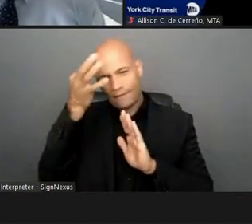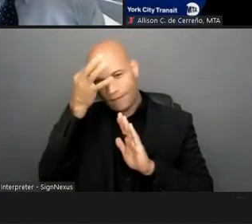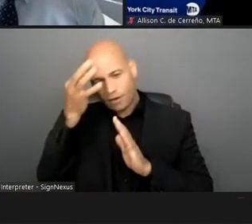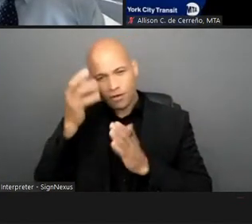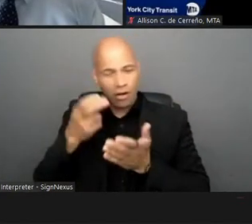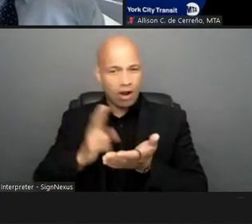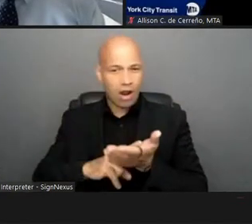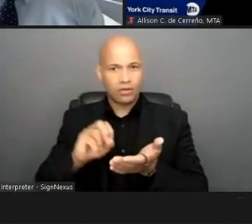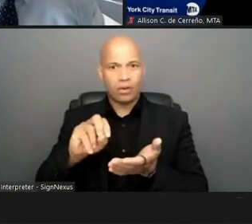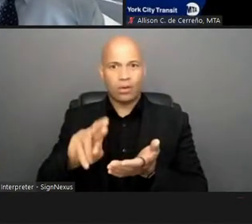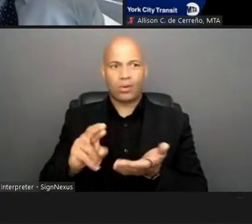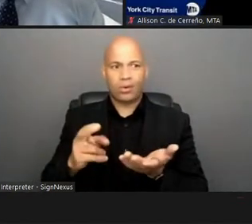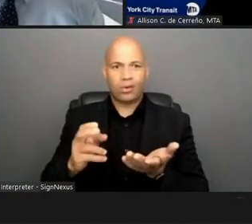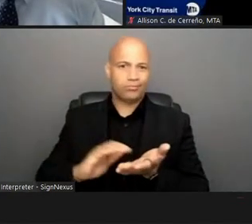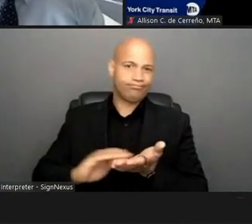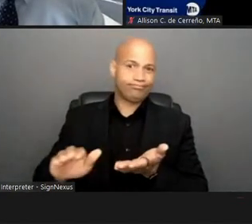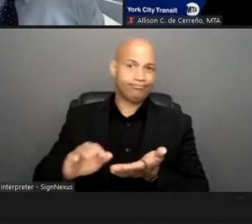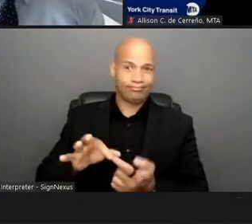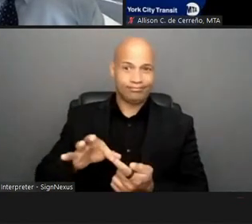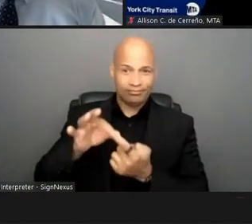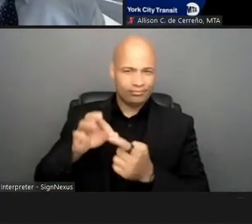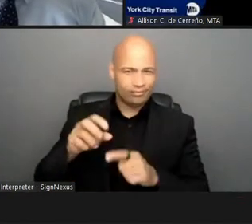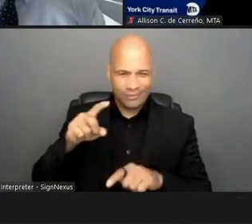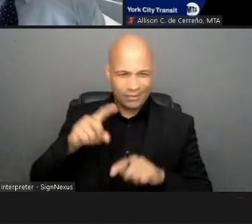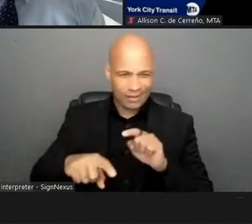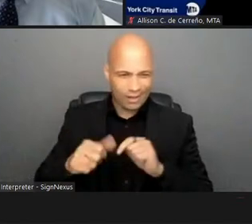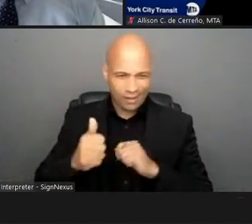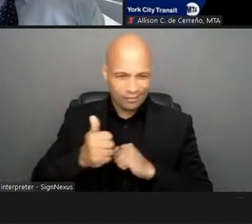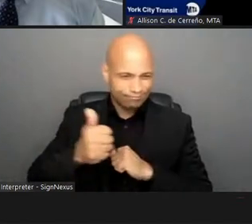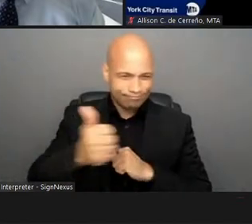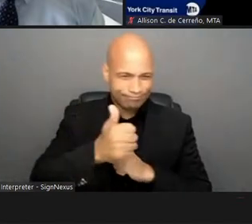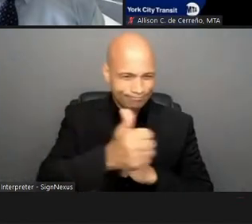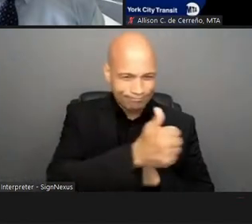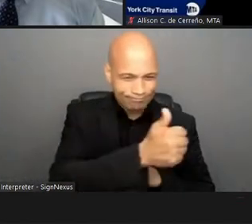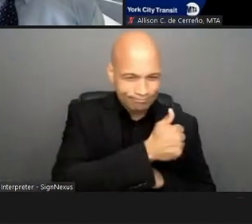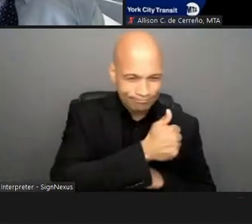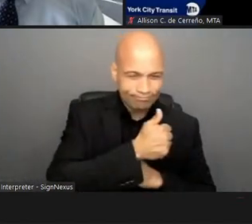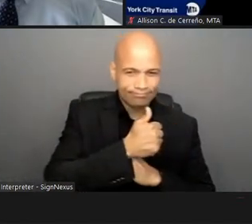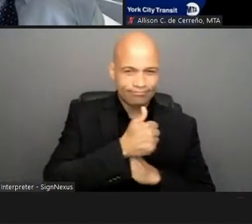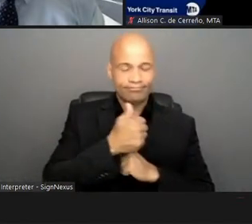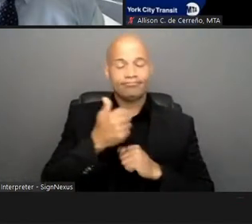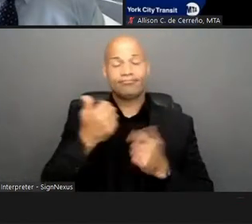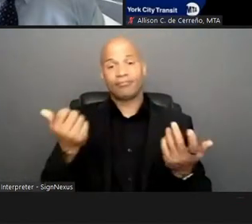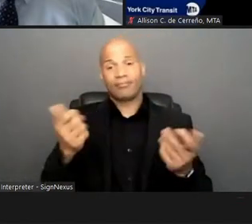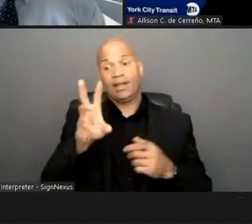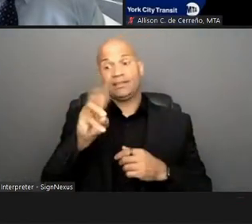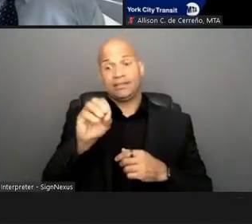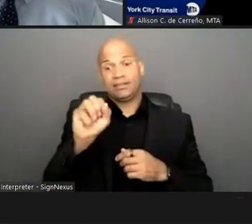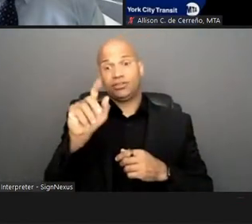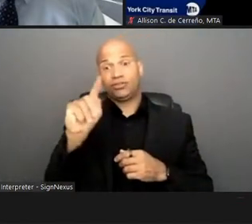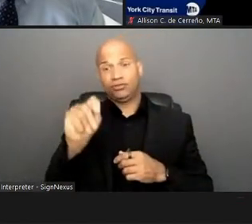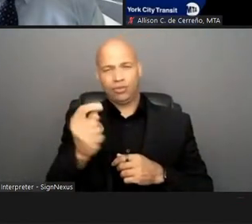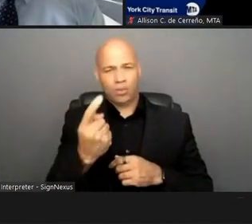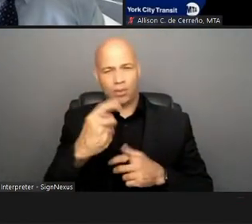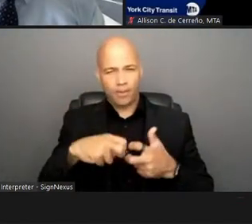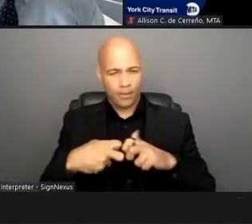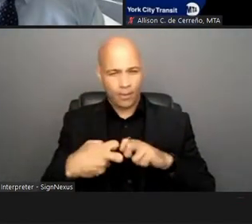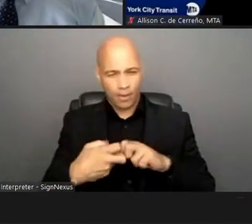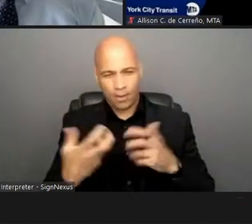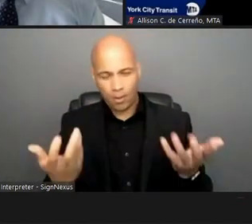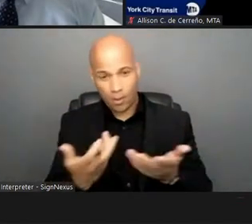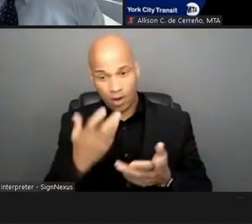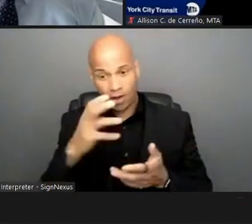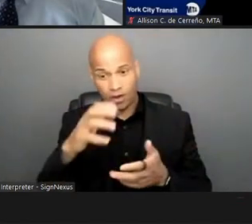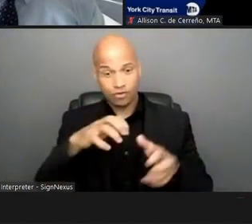they are not going to be able to do every single trip um on 60th Street one of the problems I think is that the